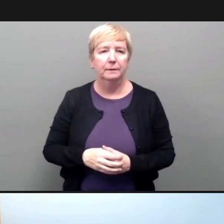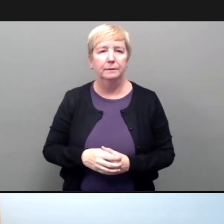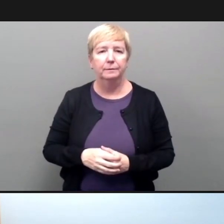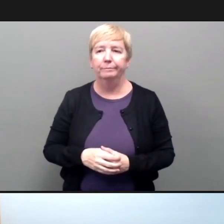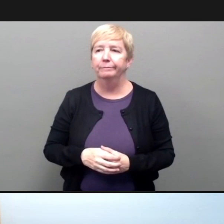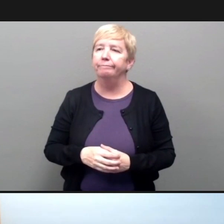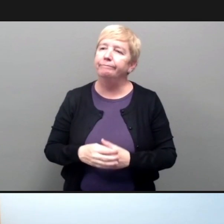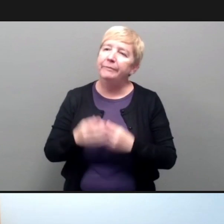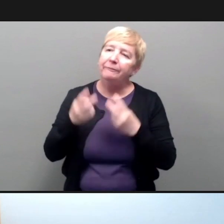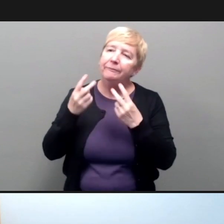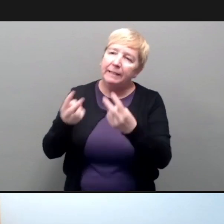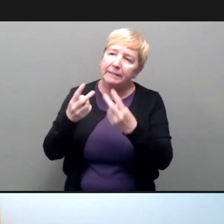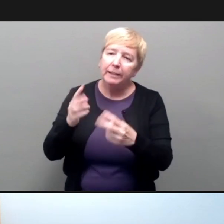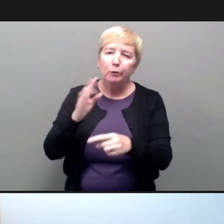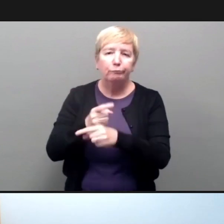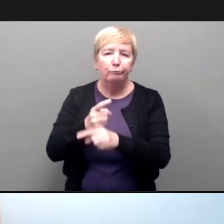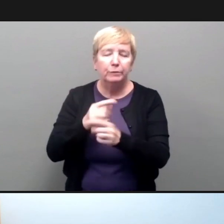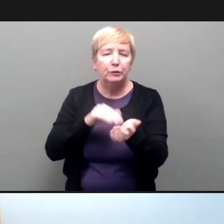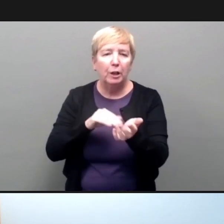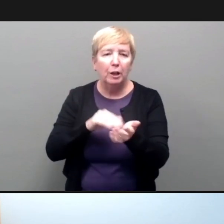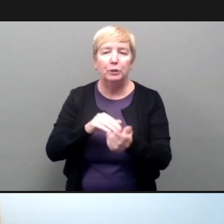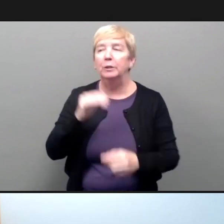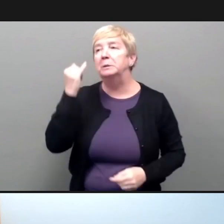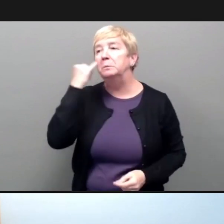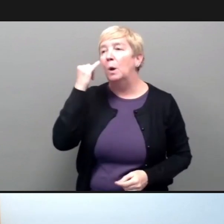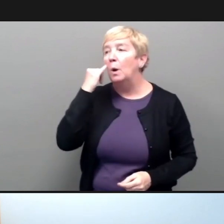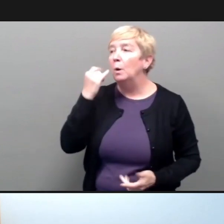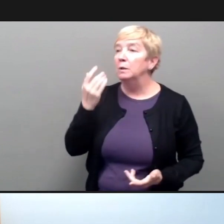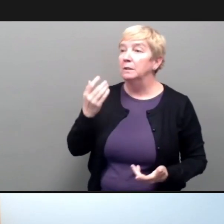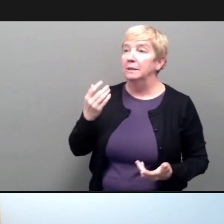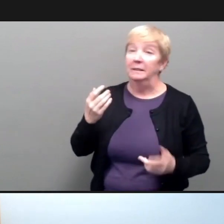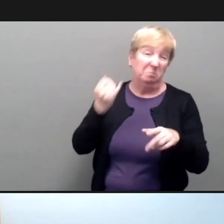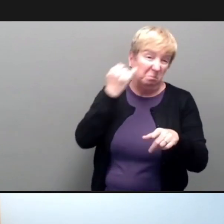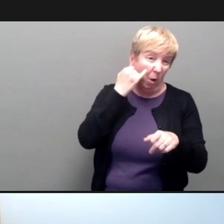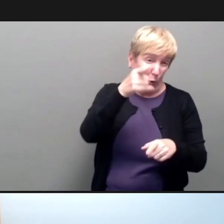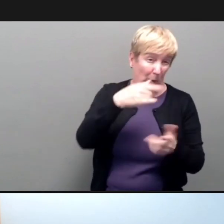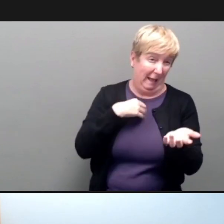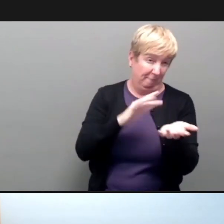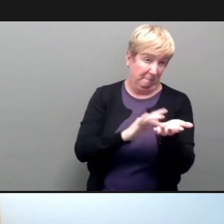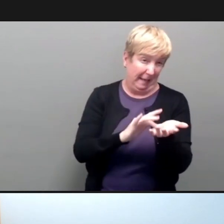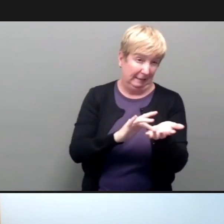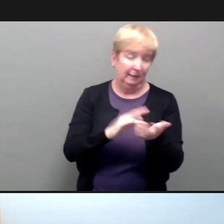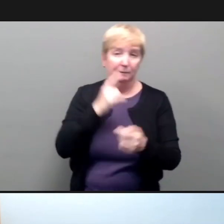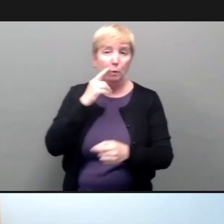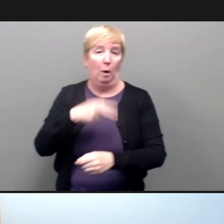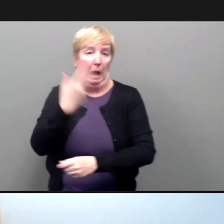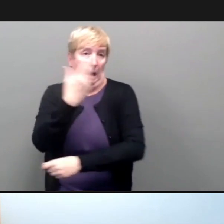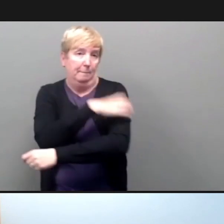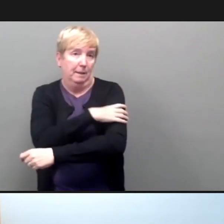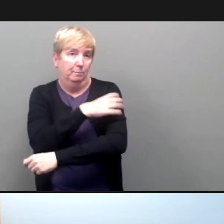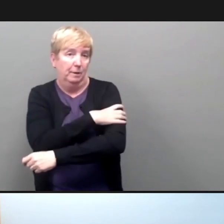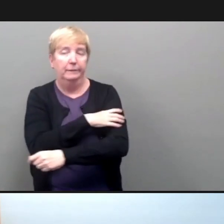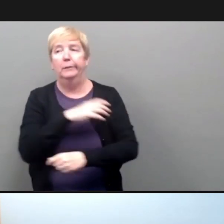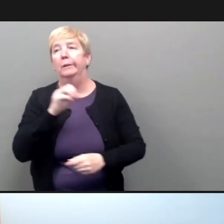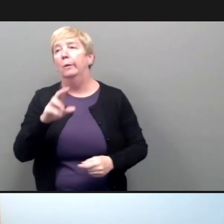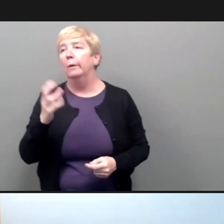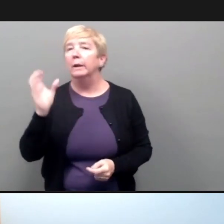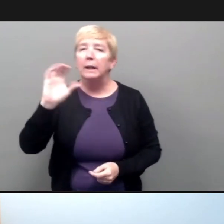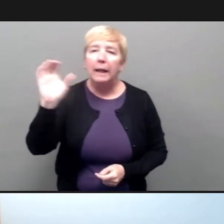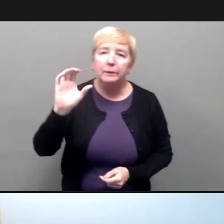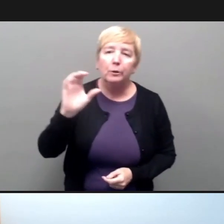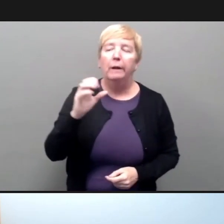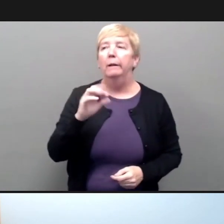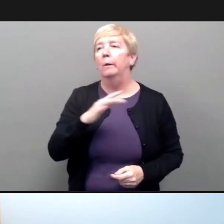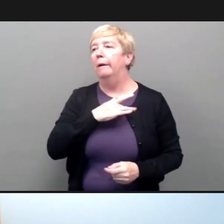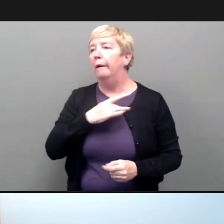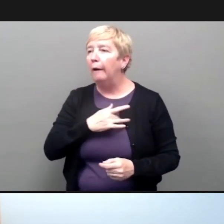provider visits. If you haven't had you're on medicine for something like high blood pressure or cholesterol or heart disease and you